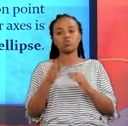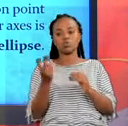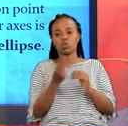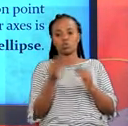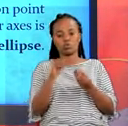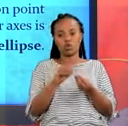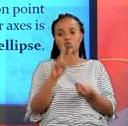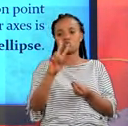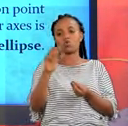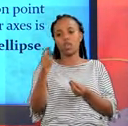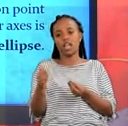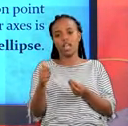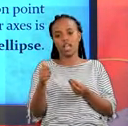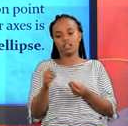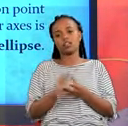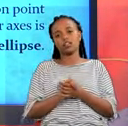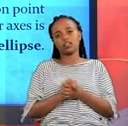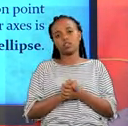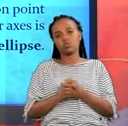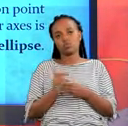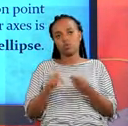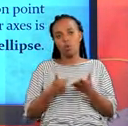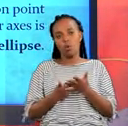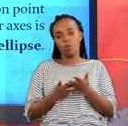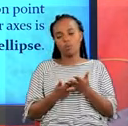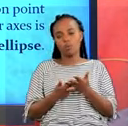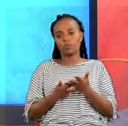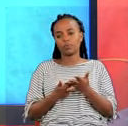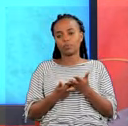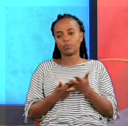So the length of major axis is 2a. So